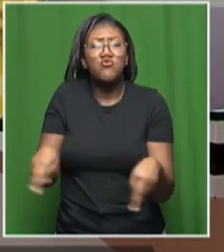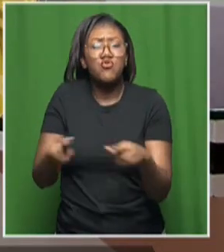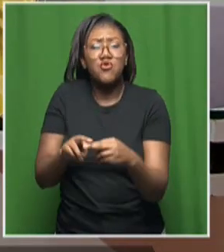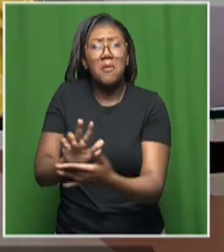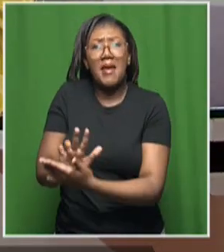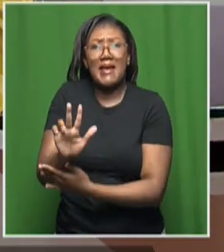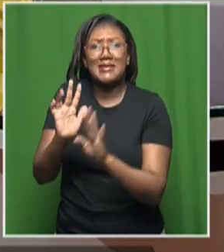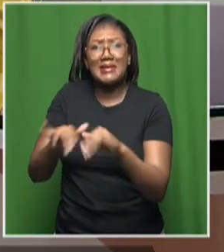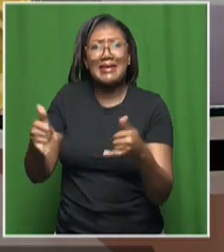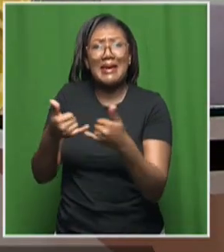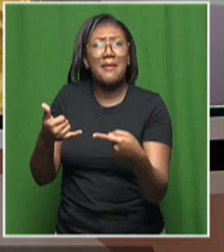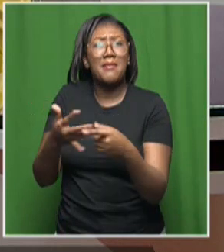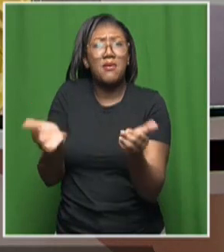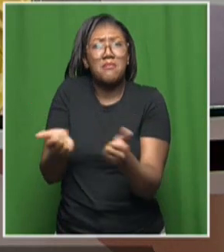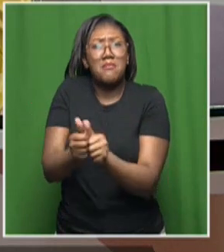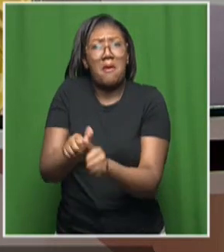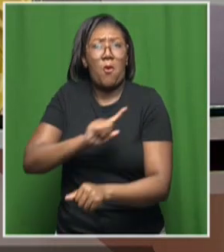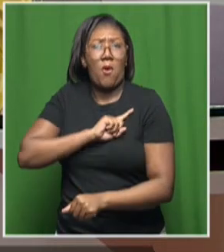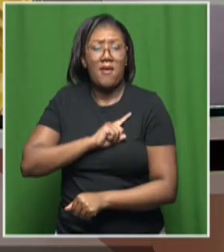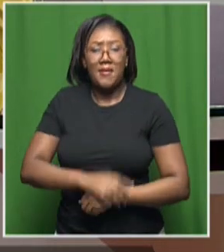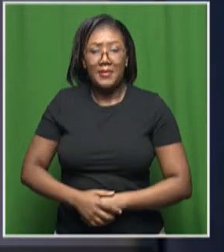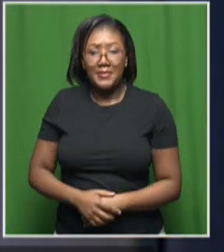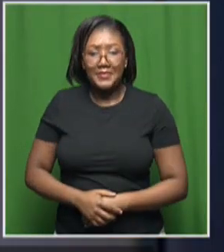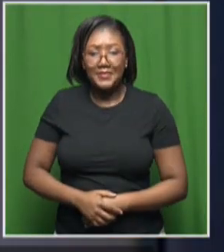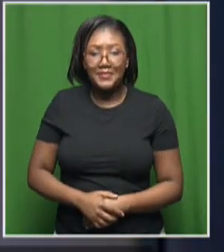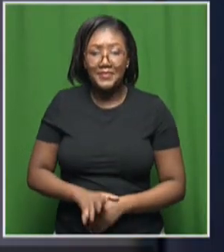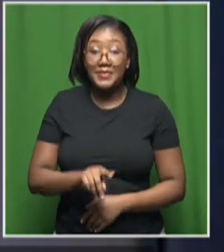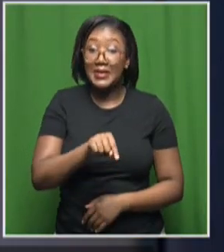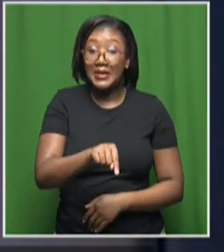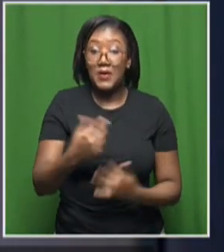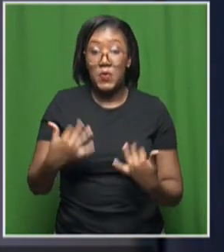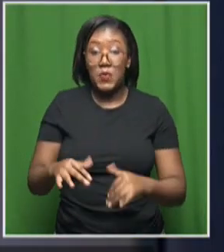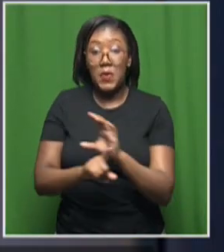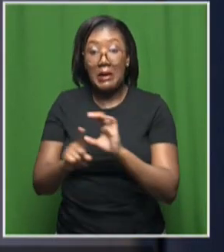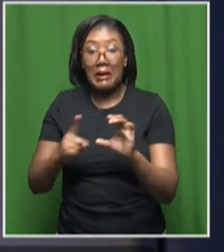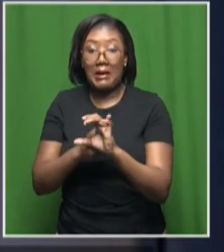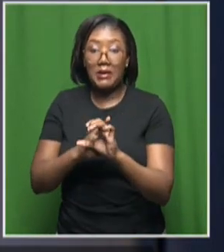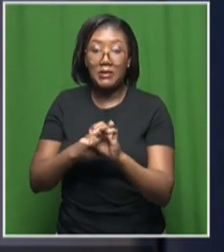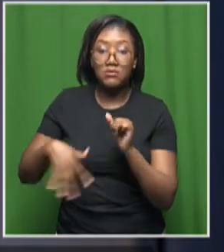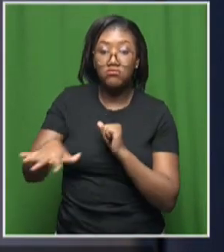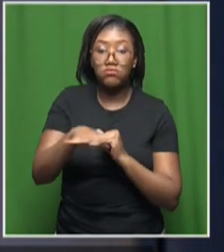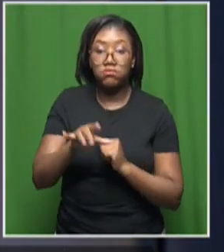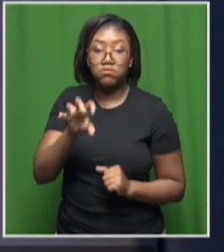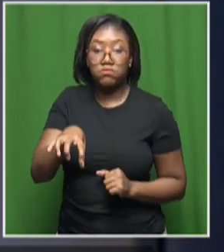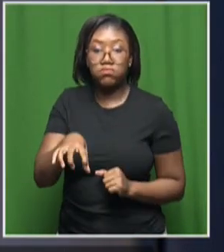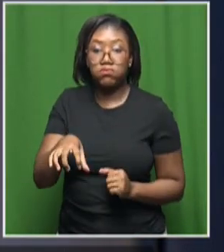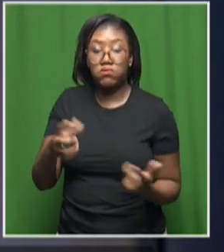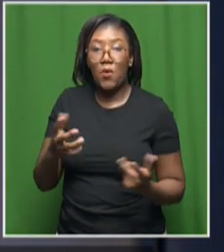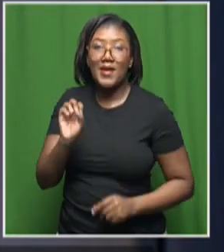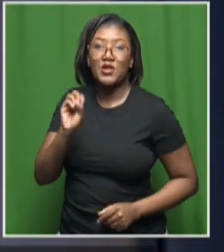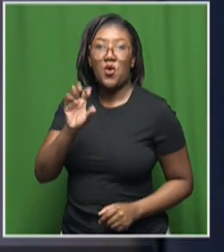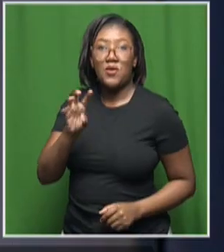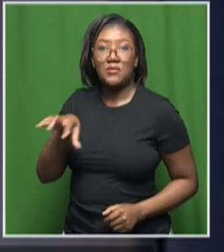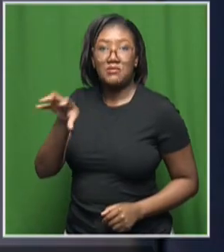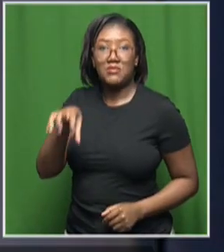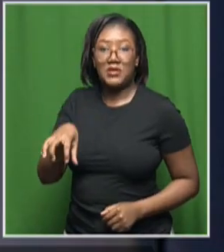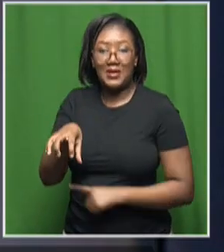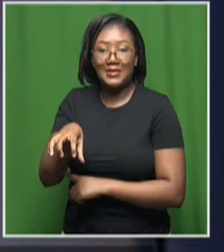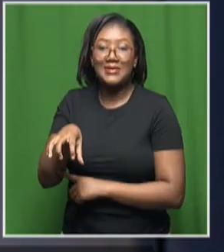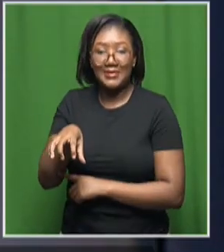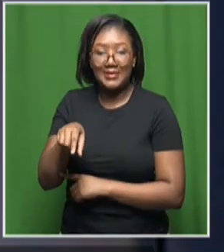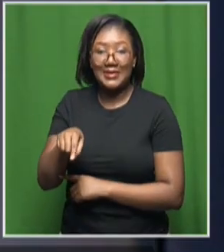18 is basically a project that is a cultural space that's based in Soweto. And how